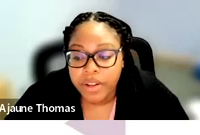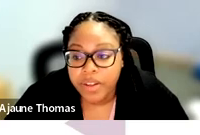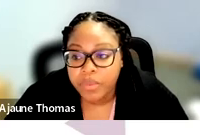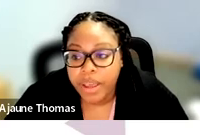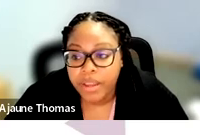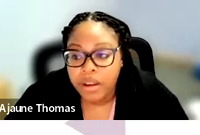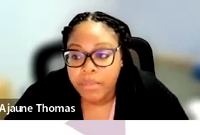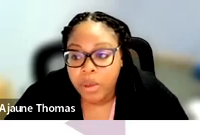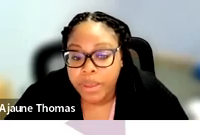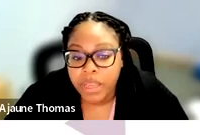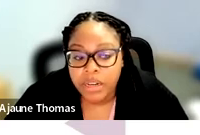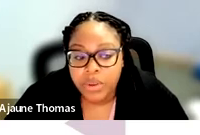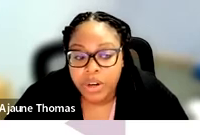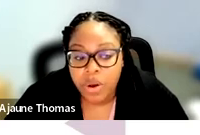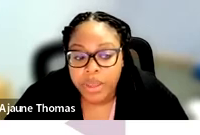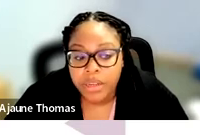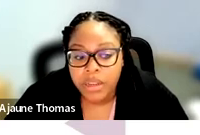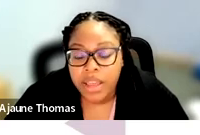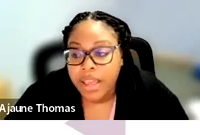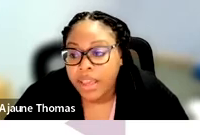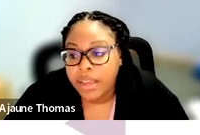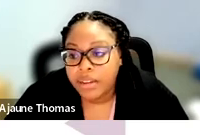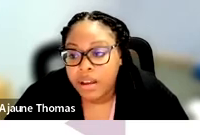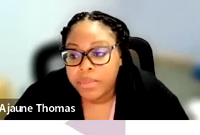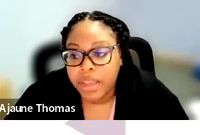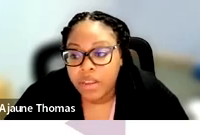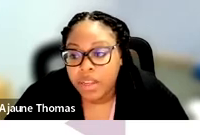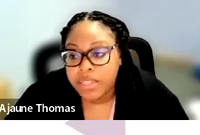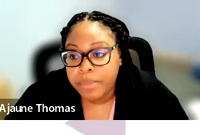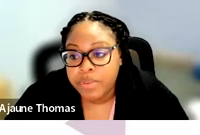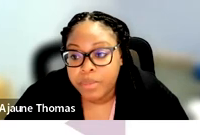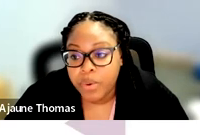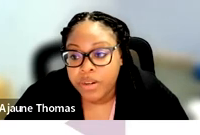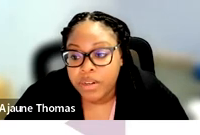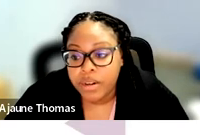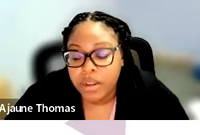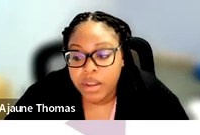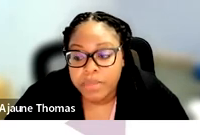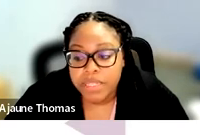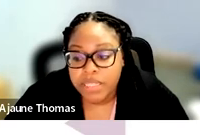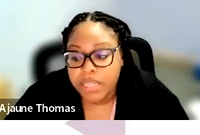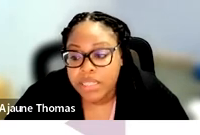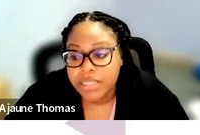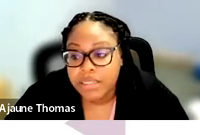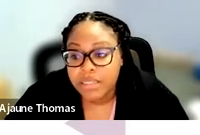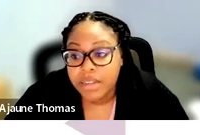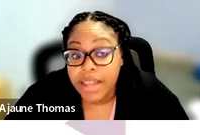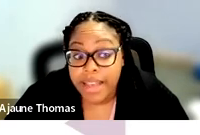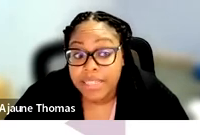are very good at helping, and you can go in and get any type of support,